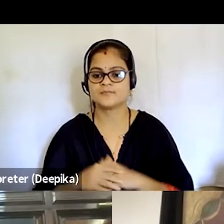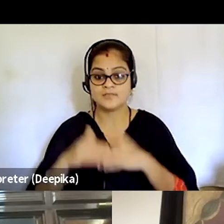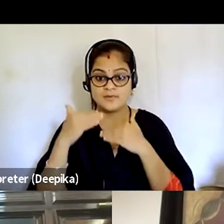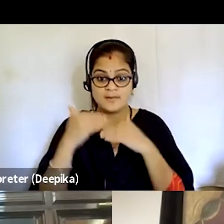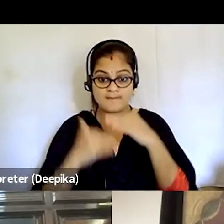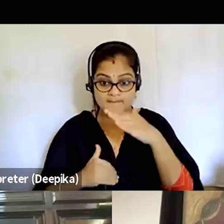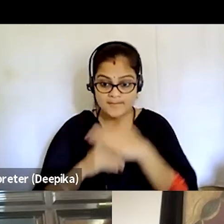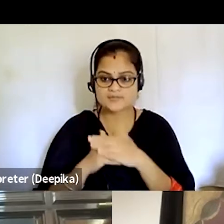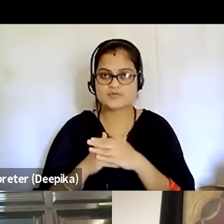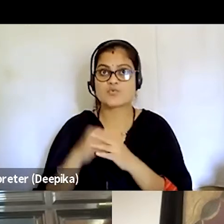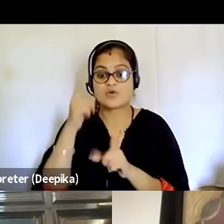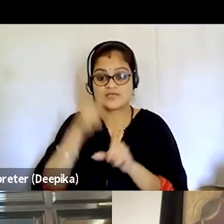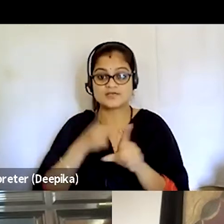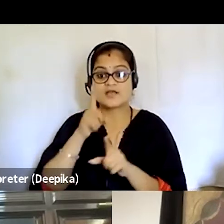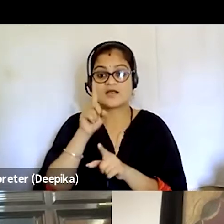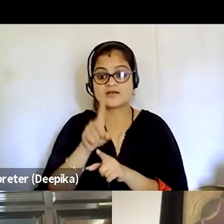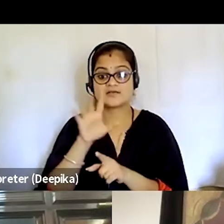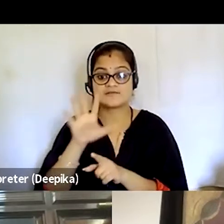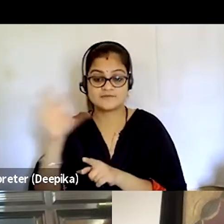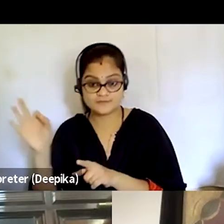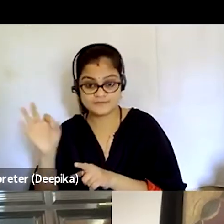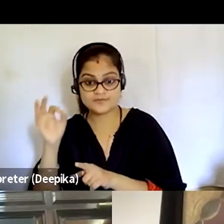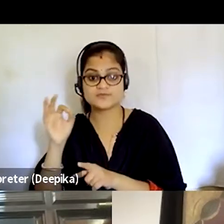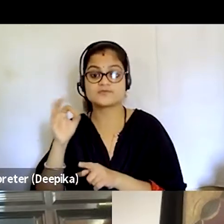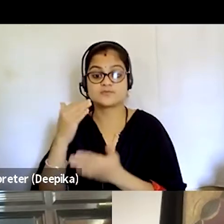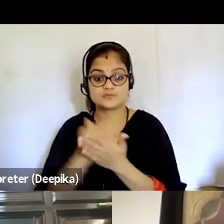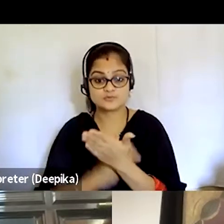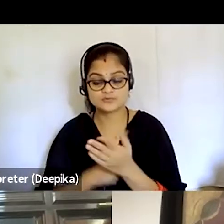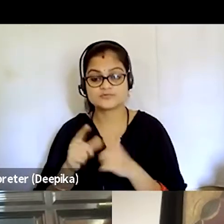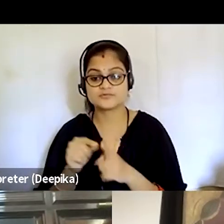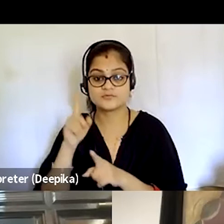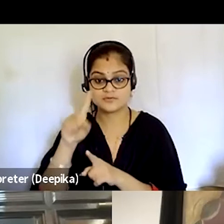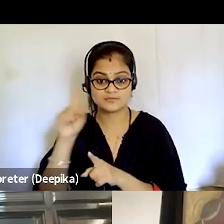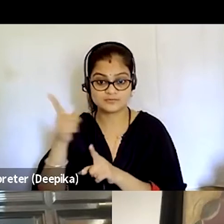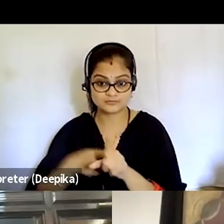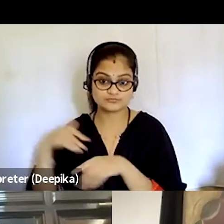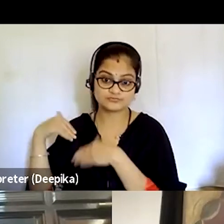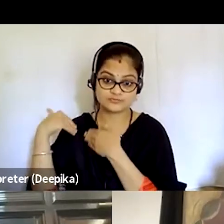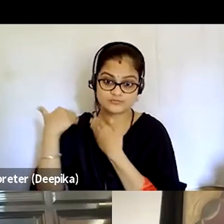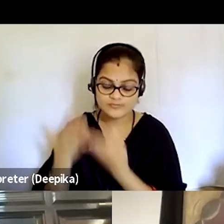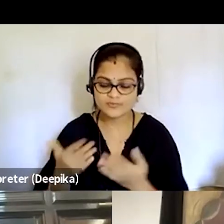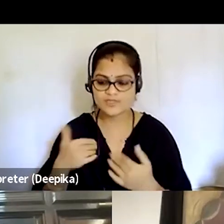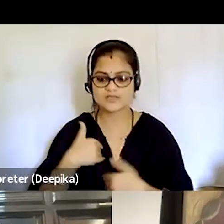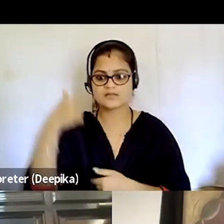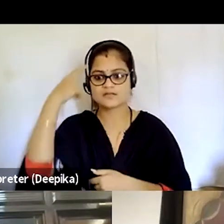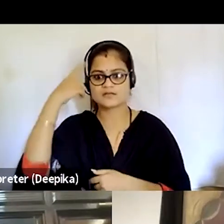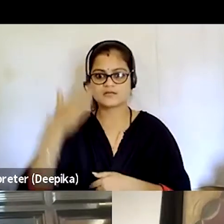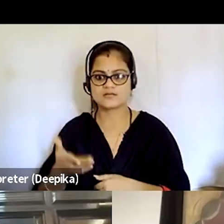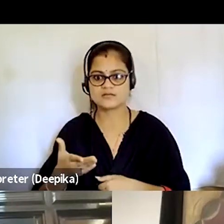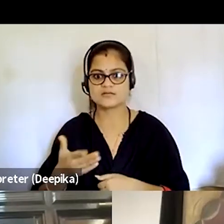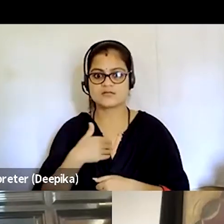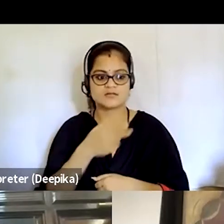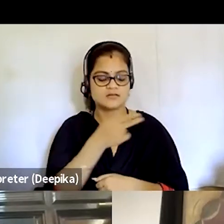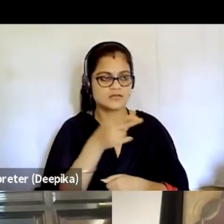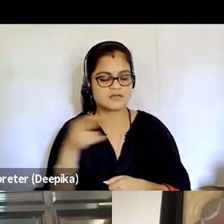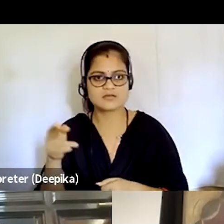150 shows a year. And we ran straight through for almost 11 years. So it's impossible for me to even rattle off names because